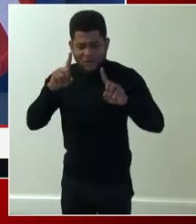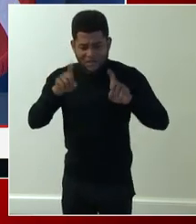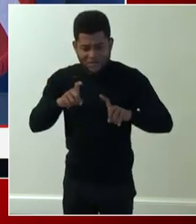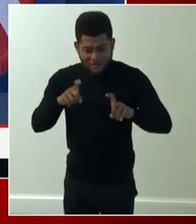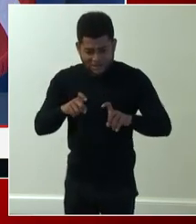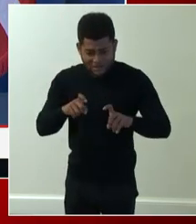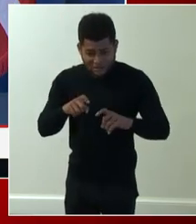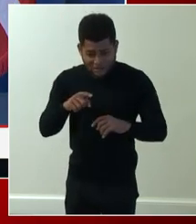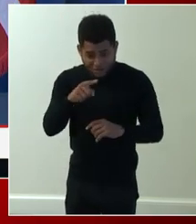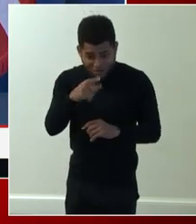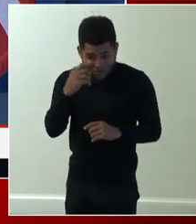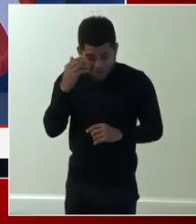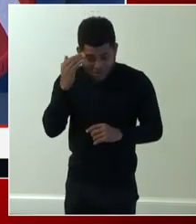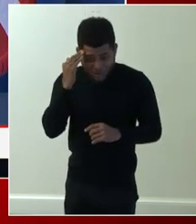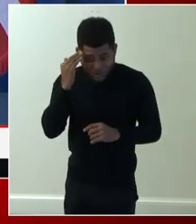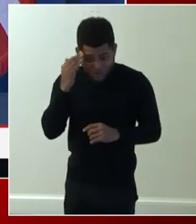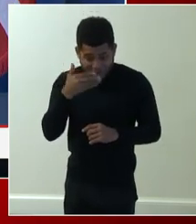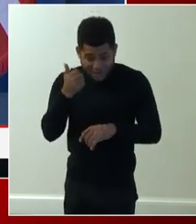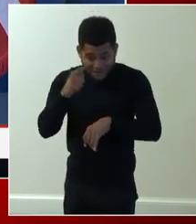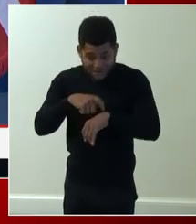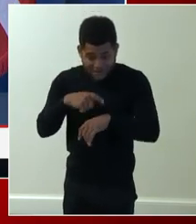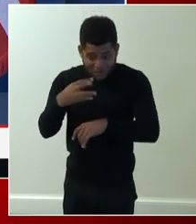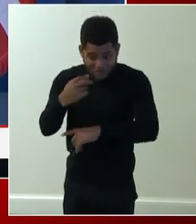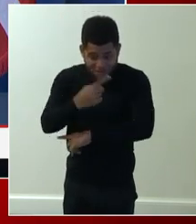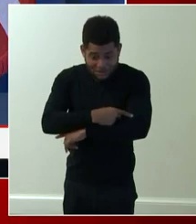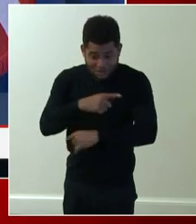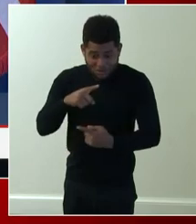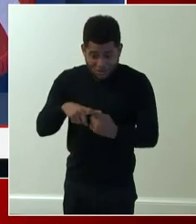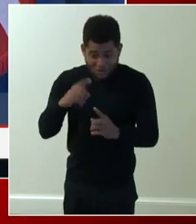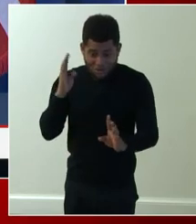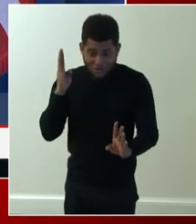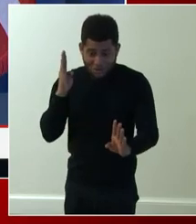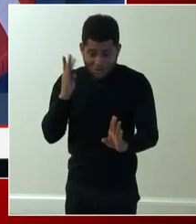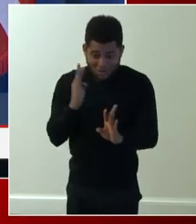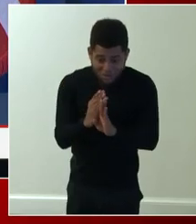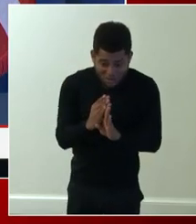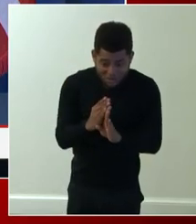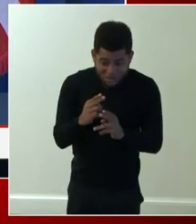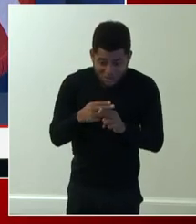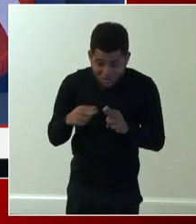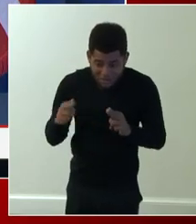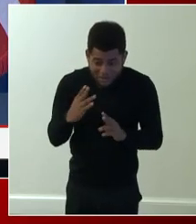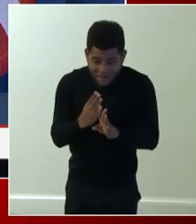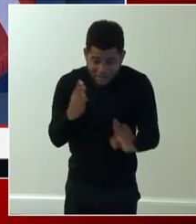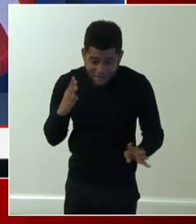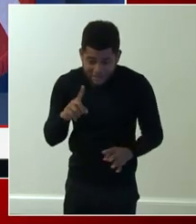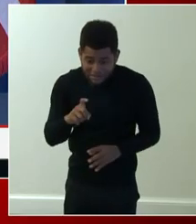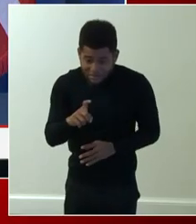for folks? If we could go back to the slide that shows our testing locations. Patrick?